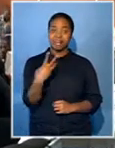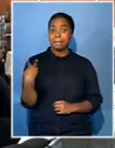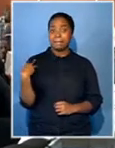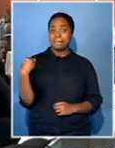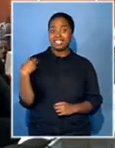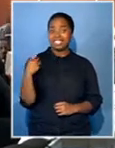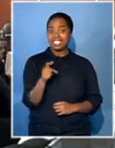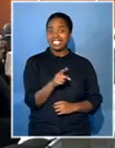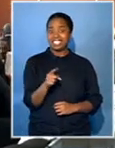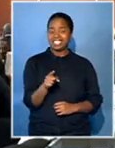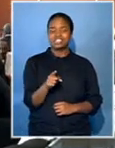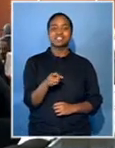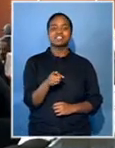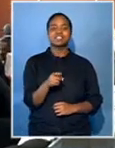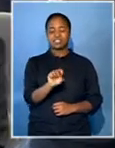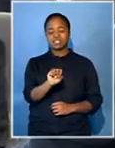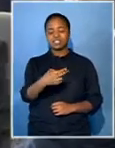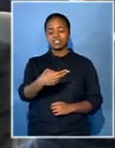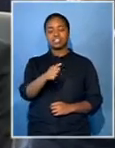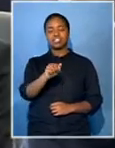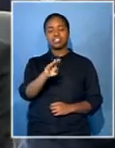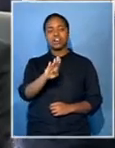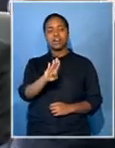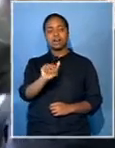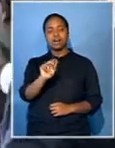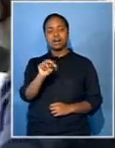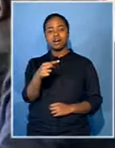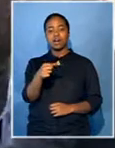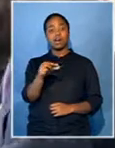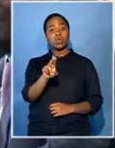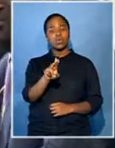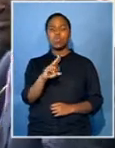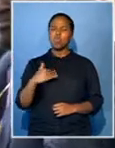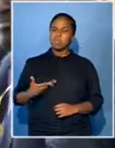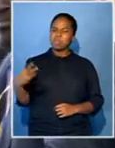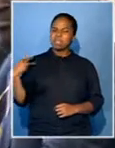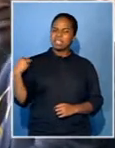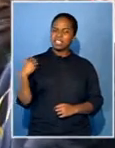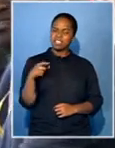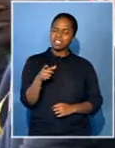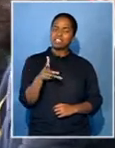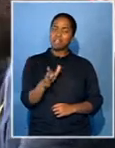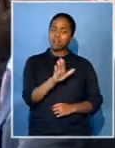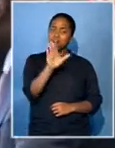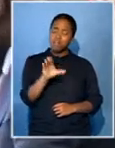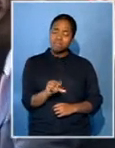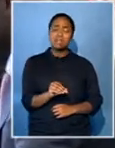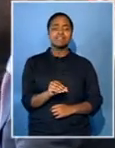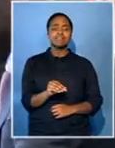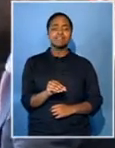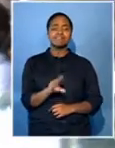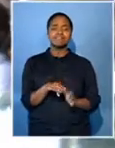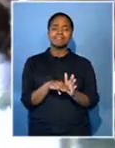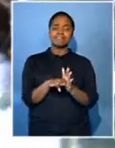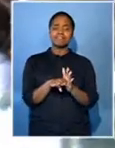Ministers, Minister Susan Shabangu highlighted the brighter side of things. She said the potential for mineral development in Africa was